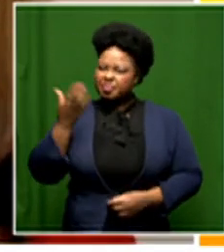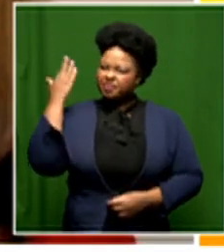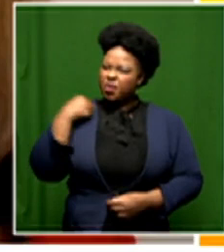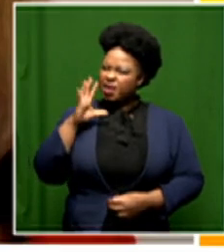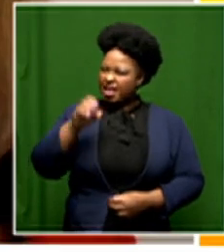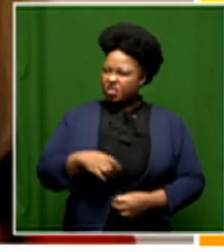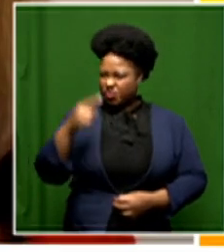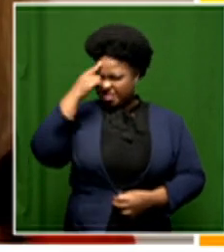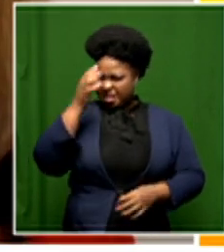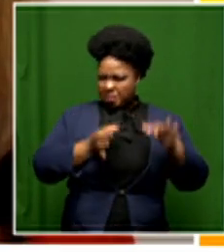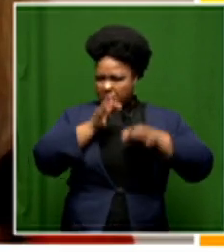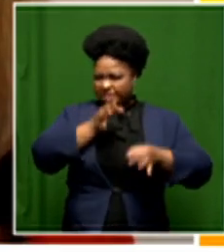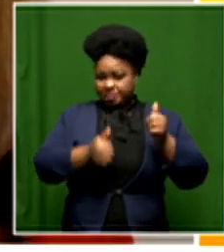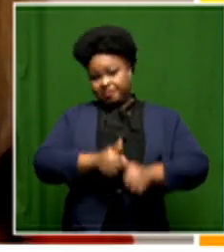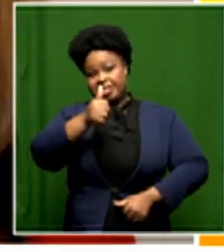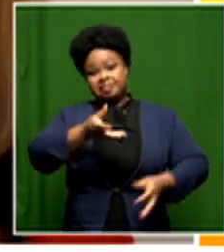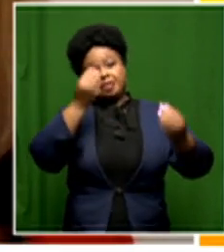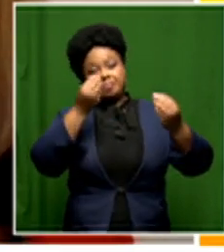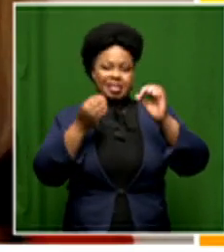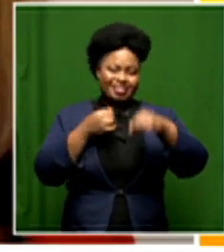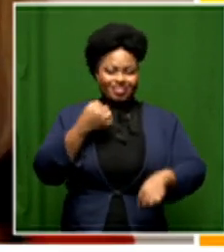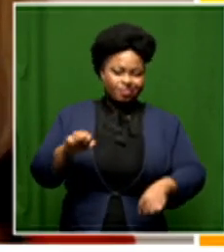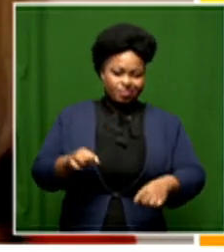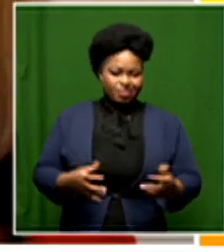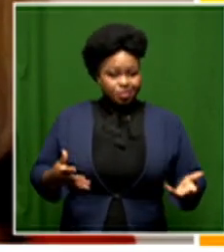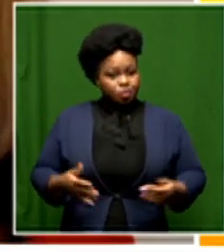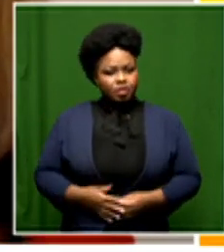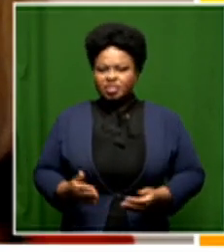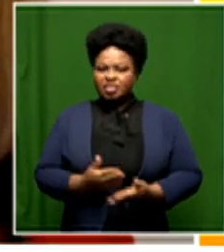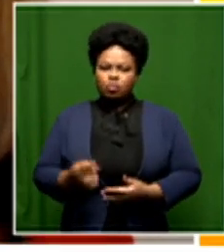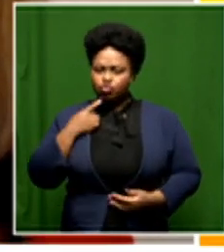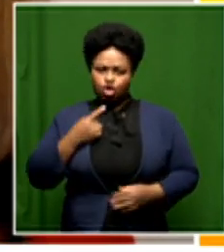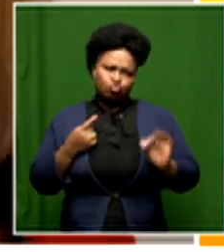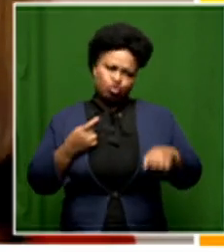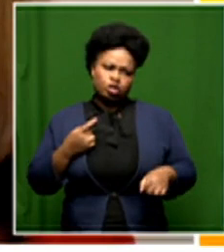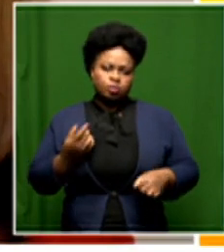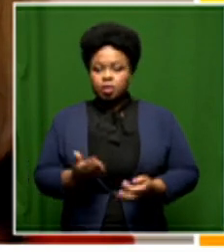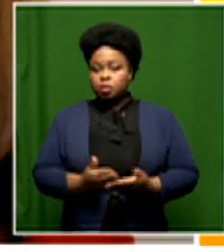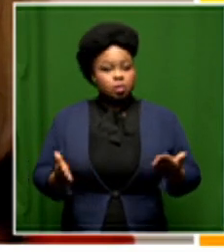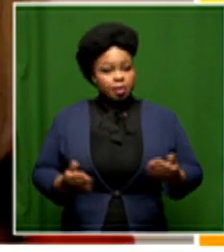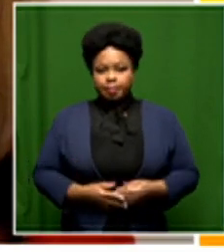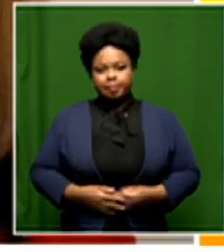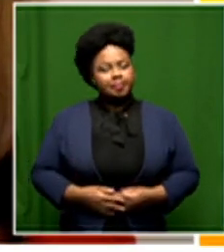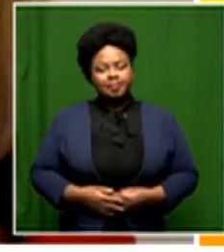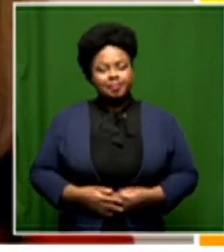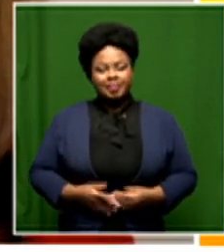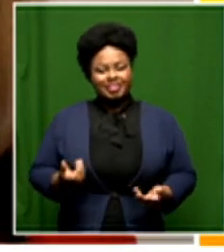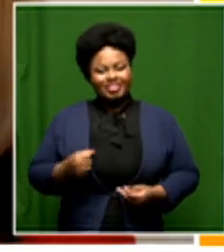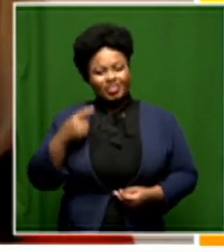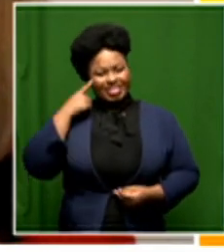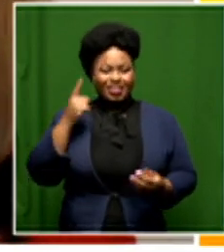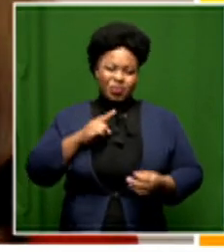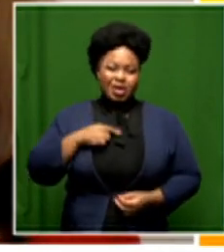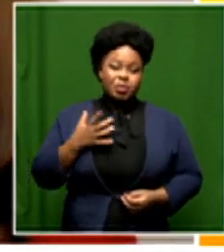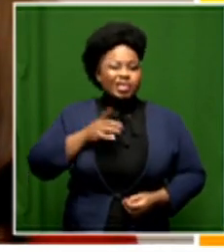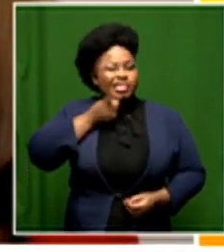think politicians should be the first to get it or not? Some were saying yes, but not in the way that we think, perhaps, because they